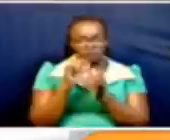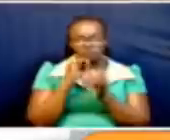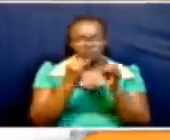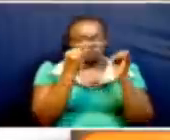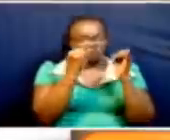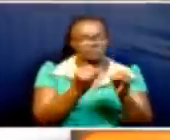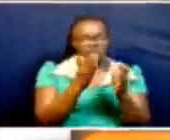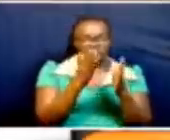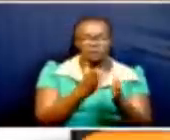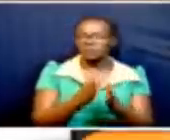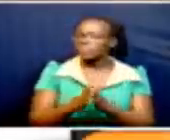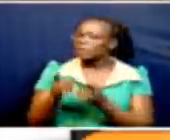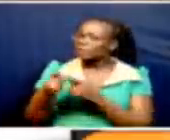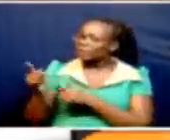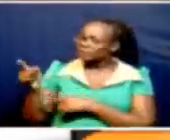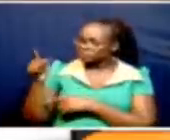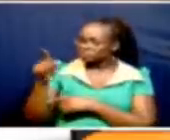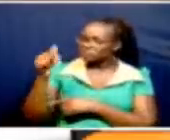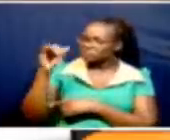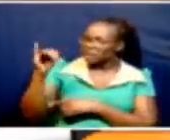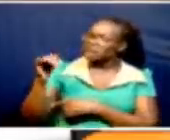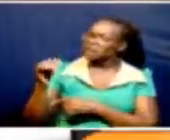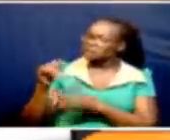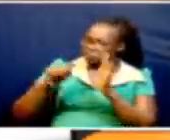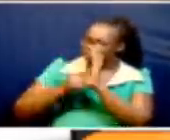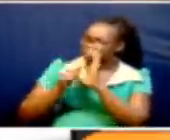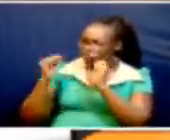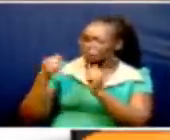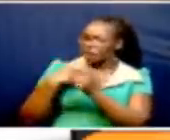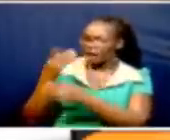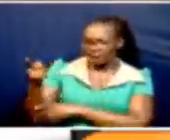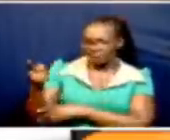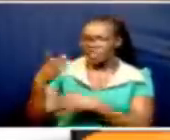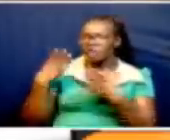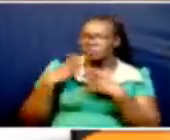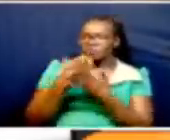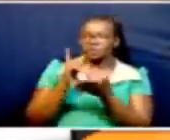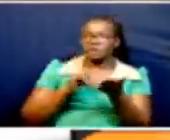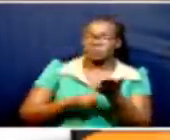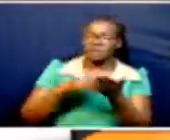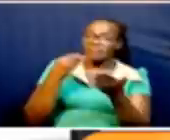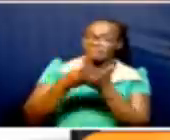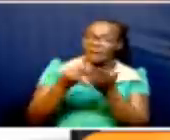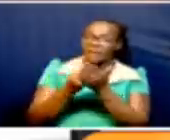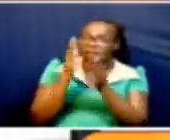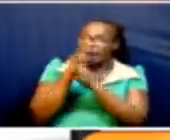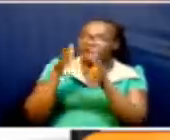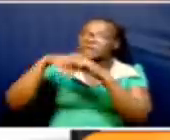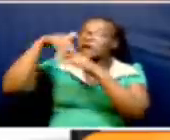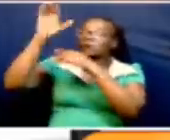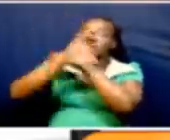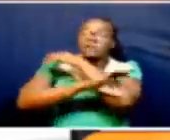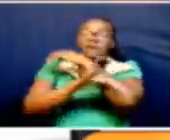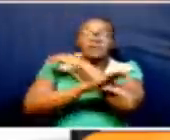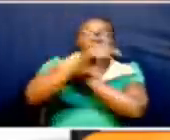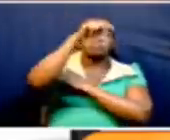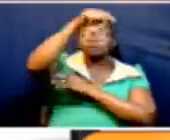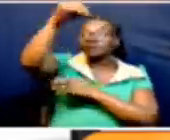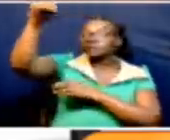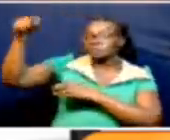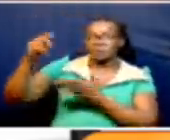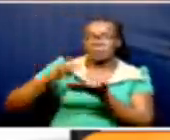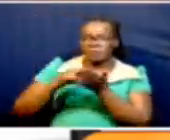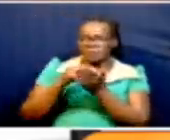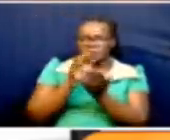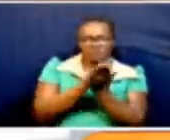Moha raises a good point. People have hidden assets overseas. It's not here. Which is Switzerland, they're laughing at us. The government has ways of getting